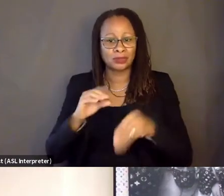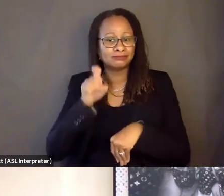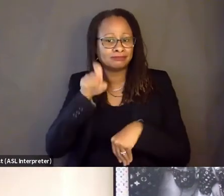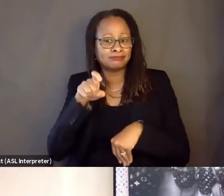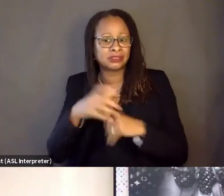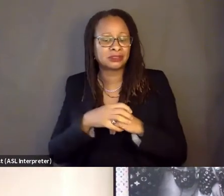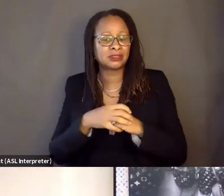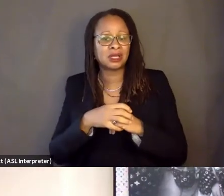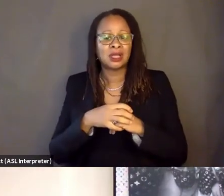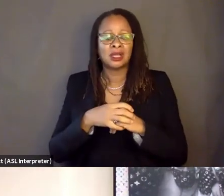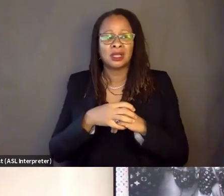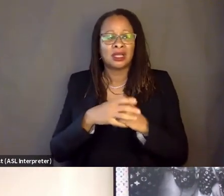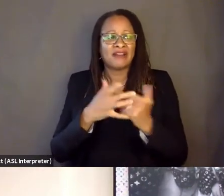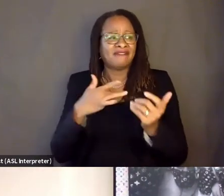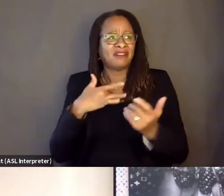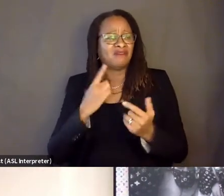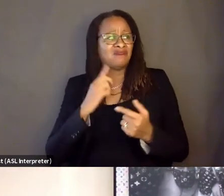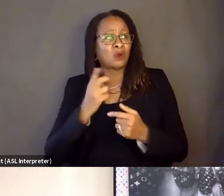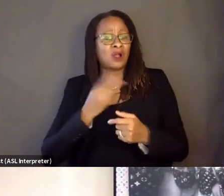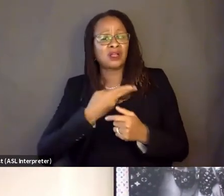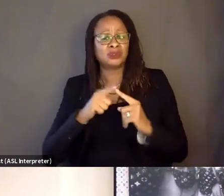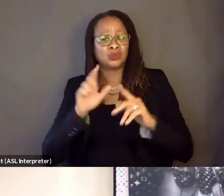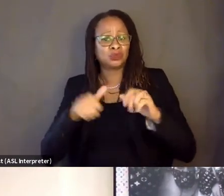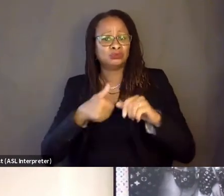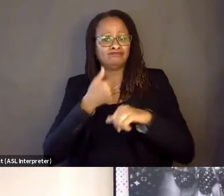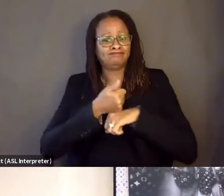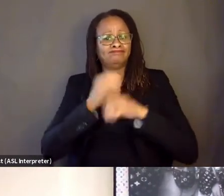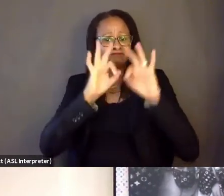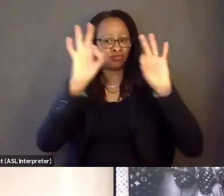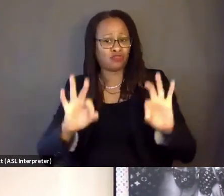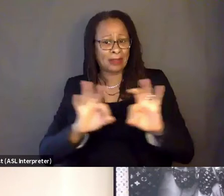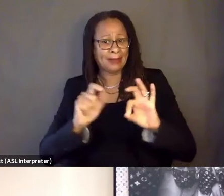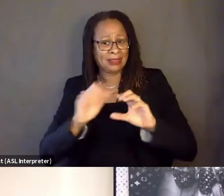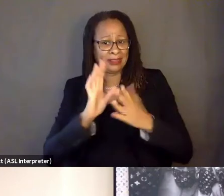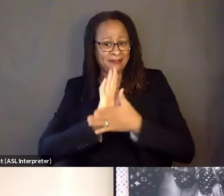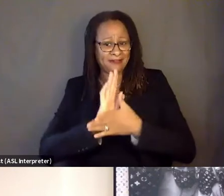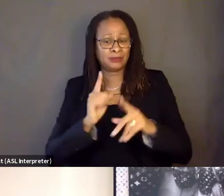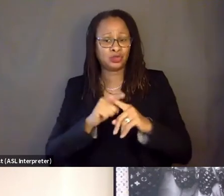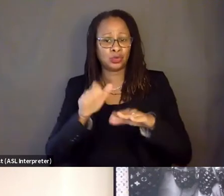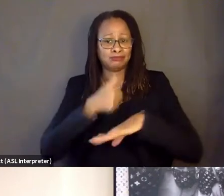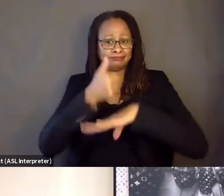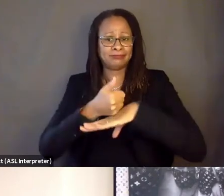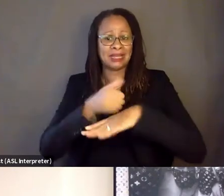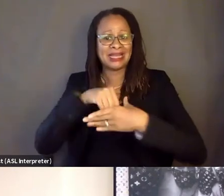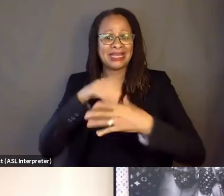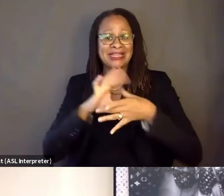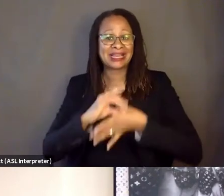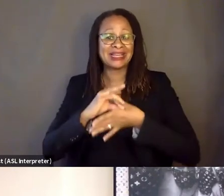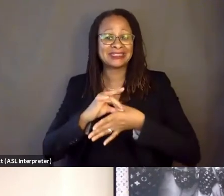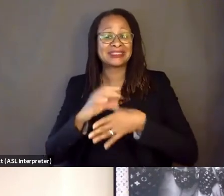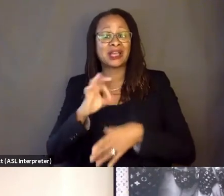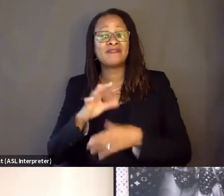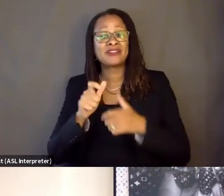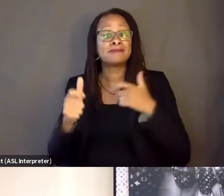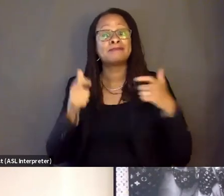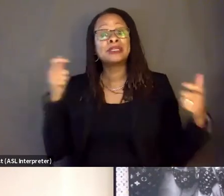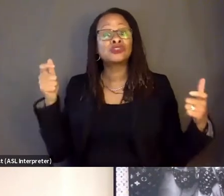was important for us in framing this film was to place it within the context of the bigger